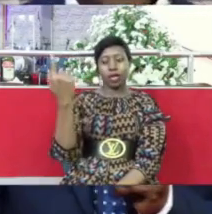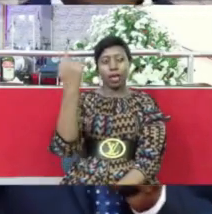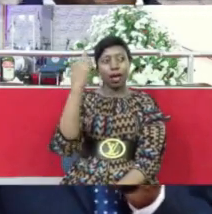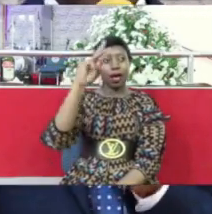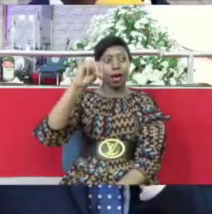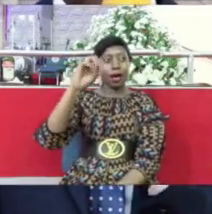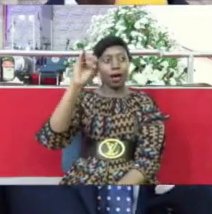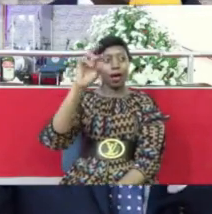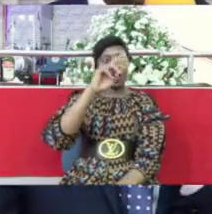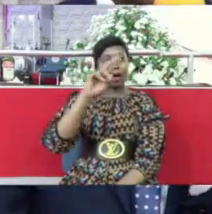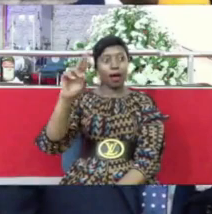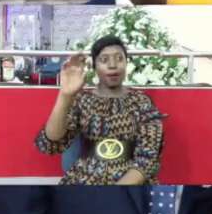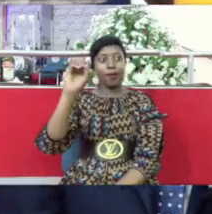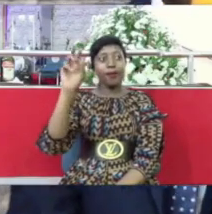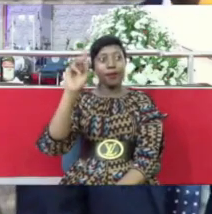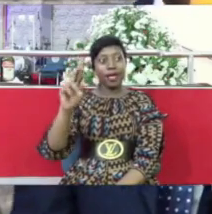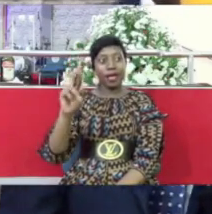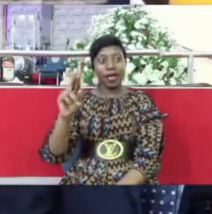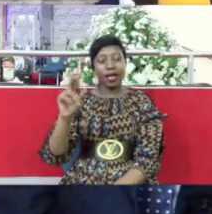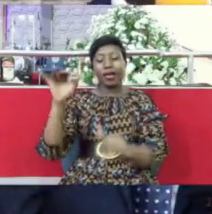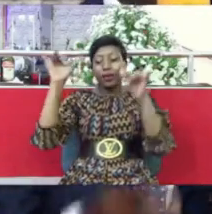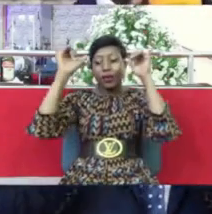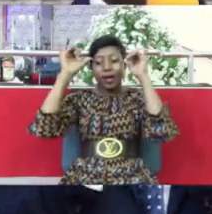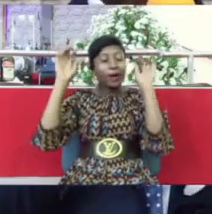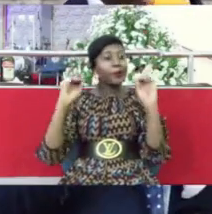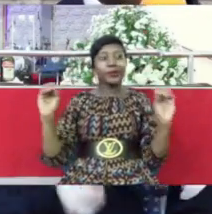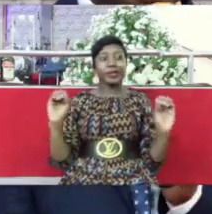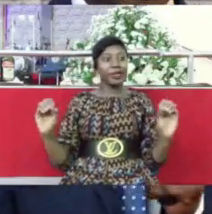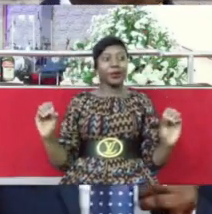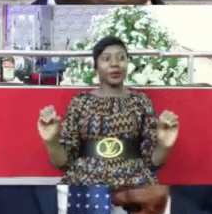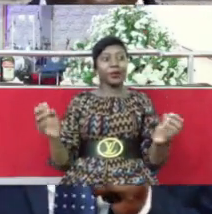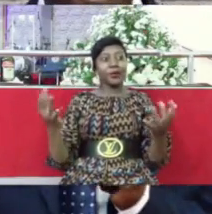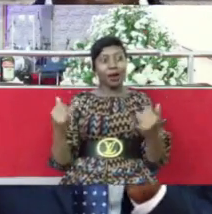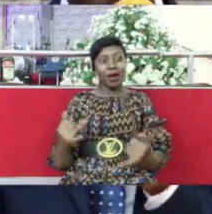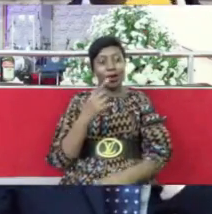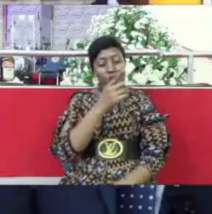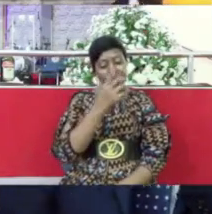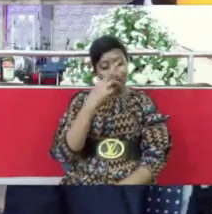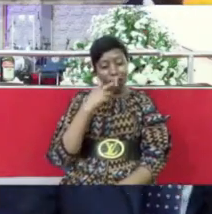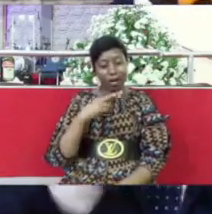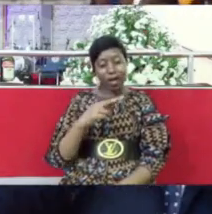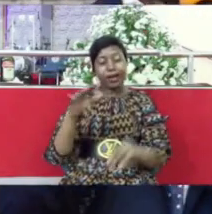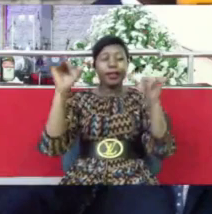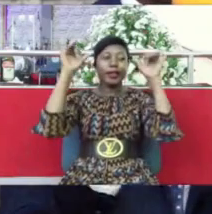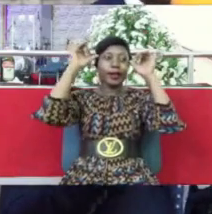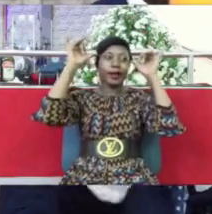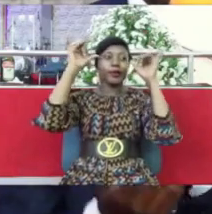No. Hapana. So the more is you. Ngombe ni wewe. And you think everybody is a